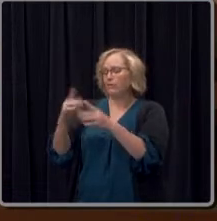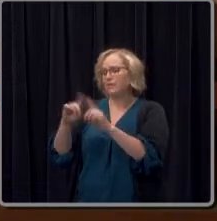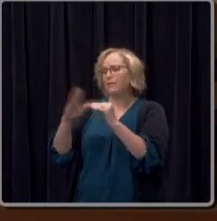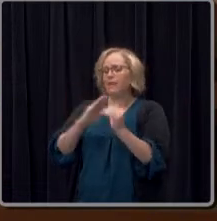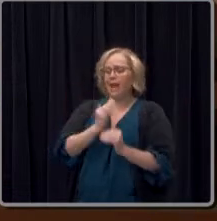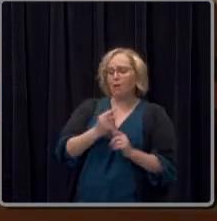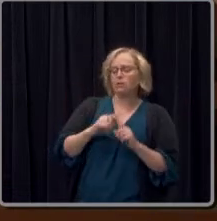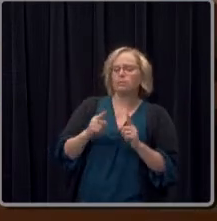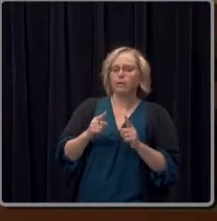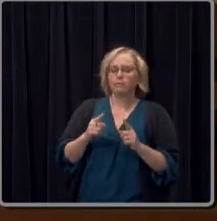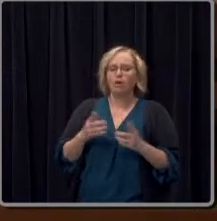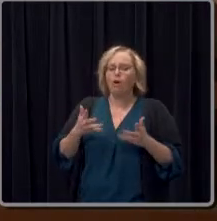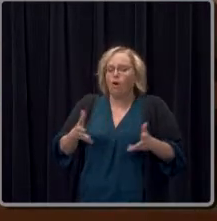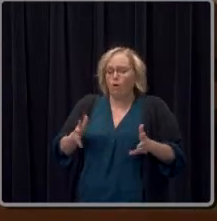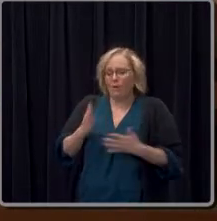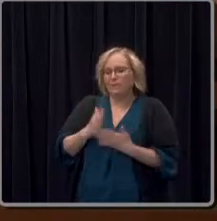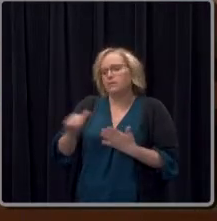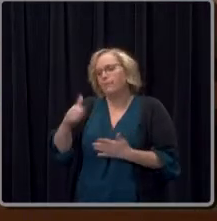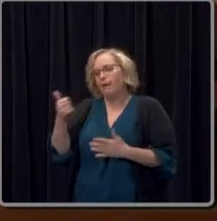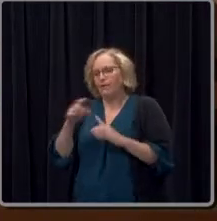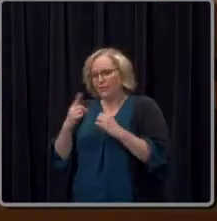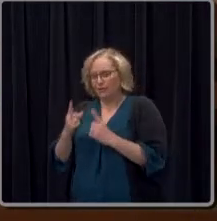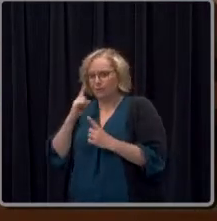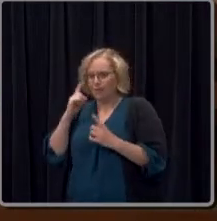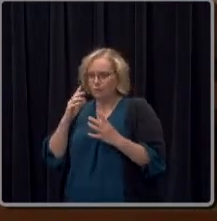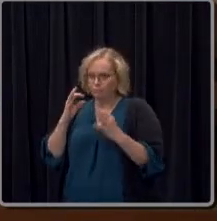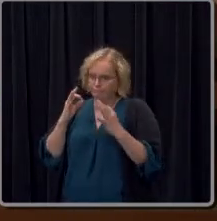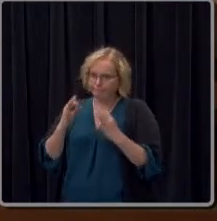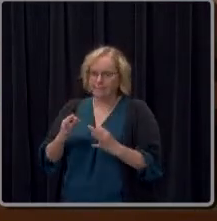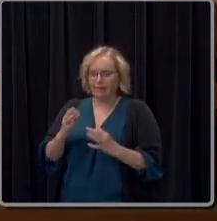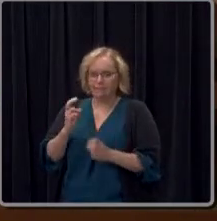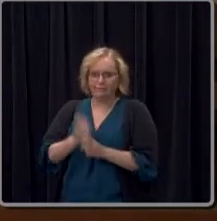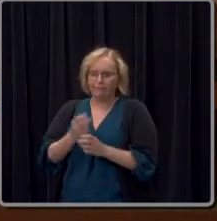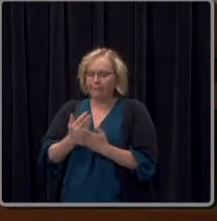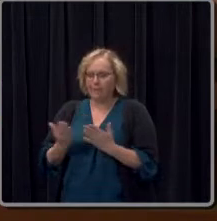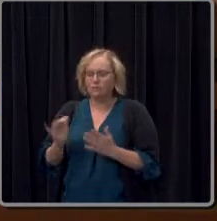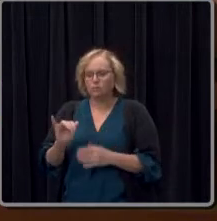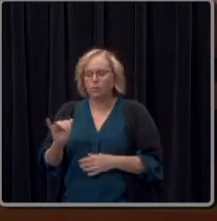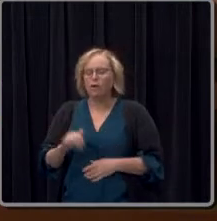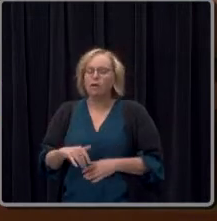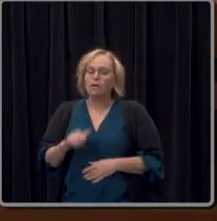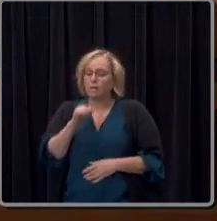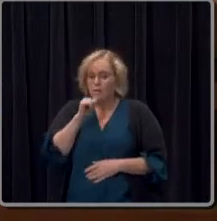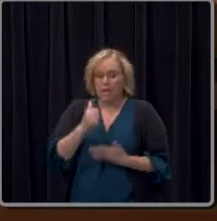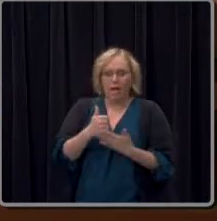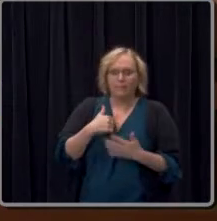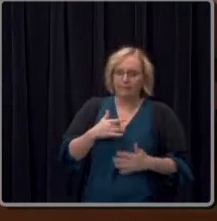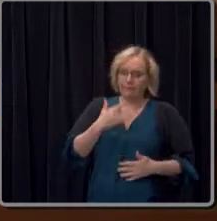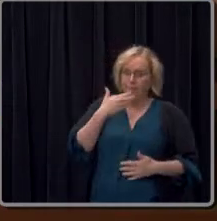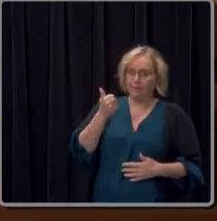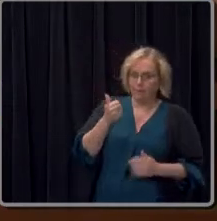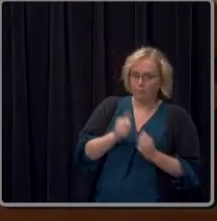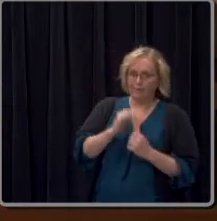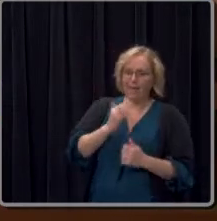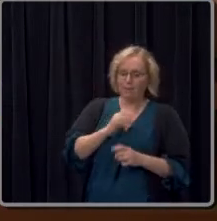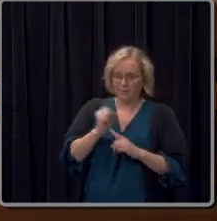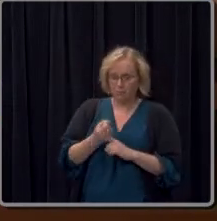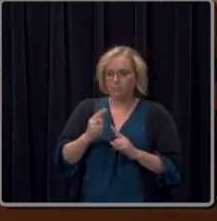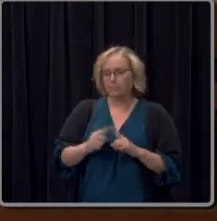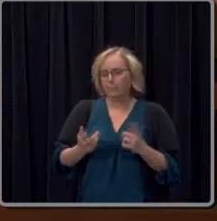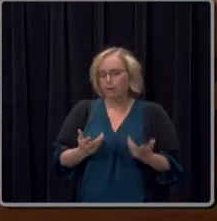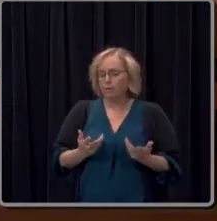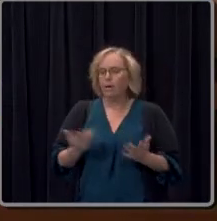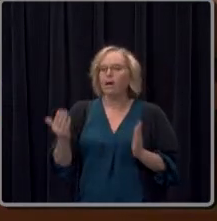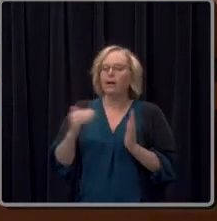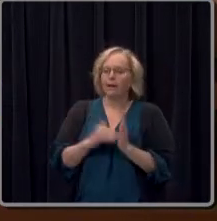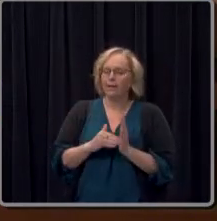do some of these things as well. It doesn't help anything, though, in terms of us feeling better with where we are with this. But again, I